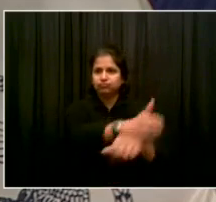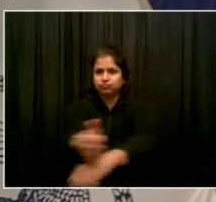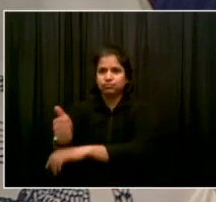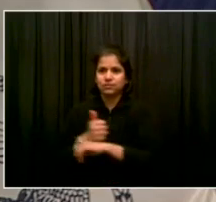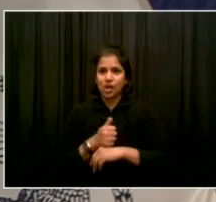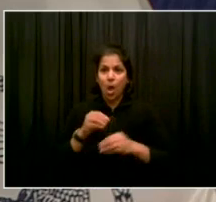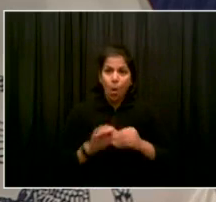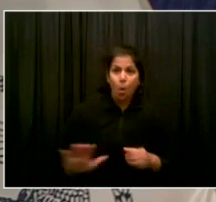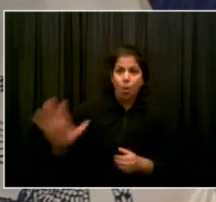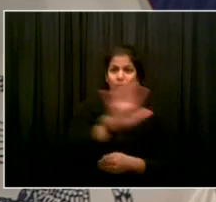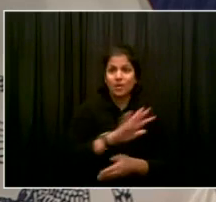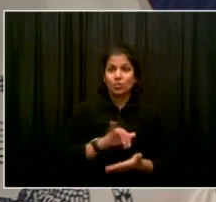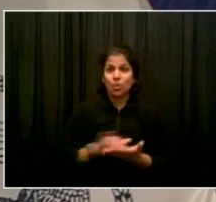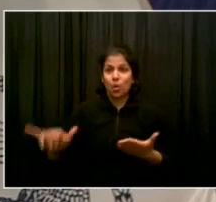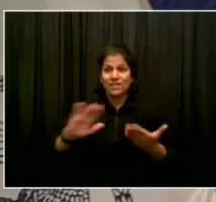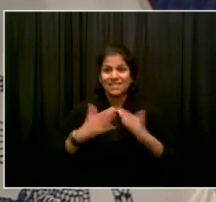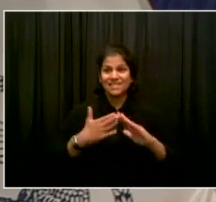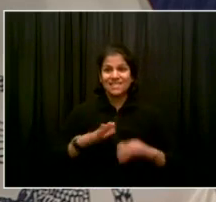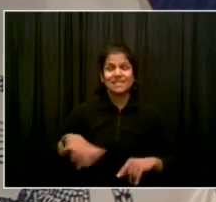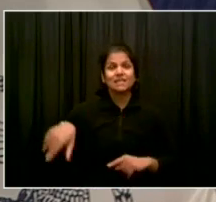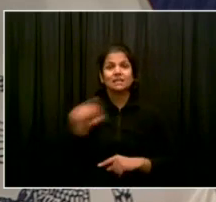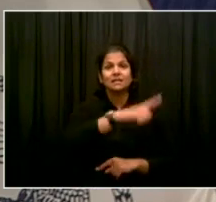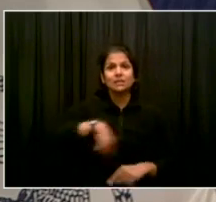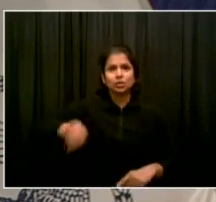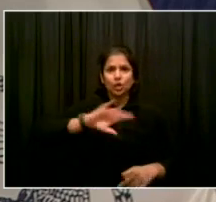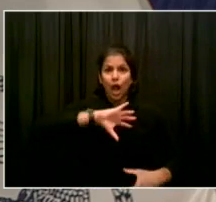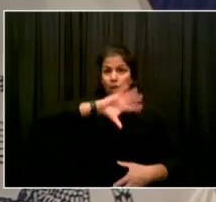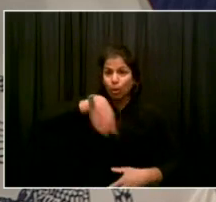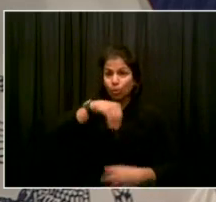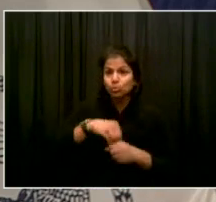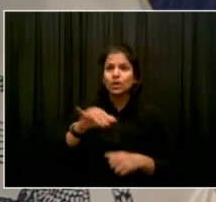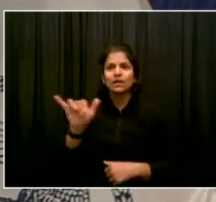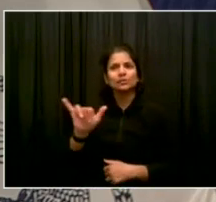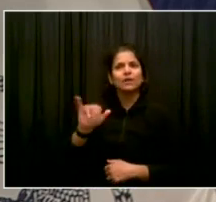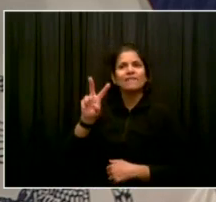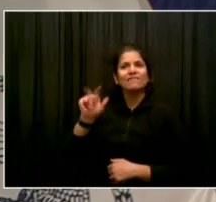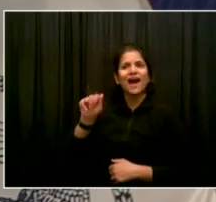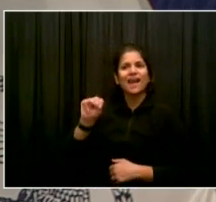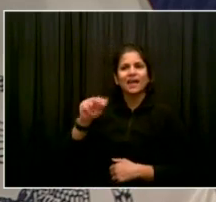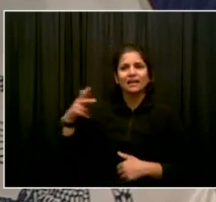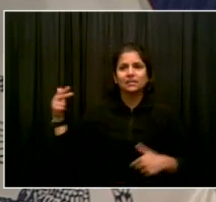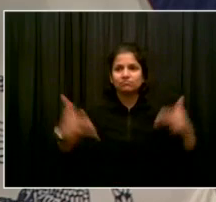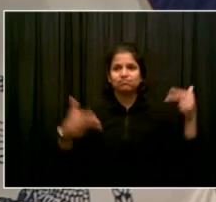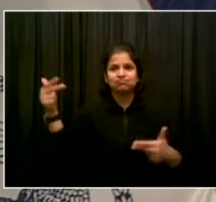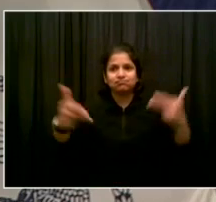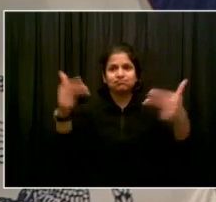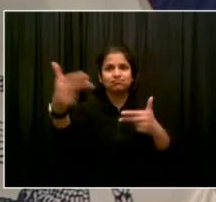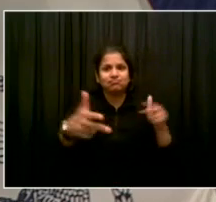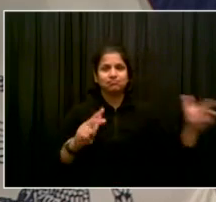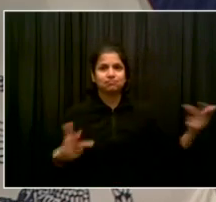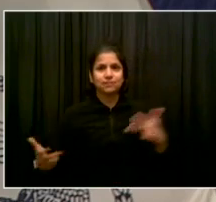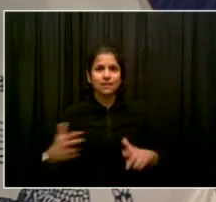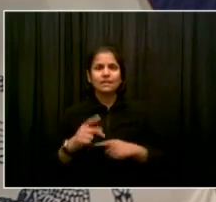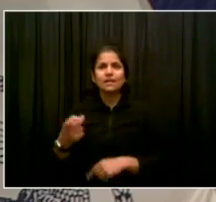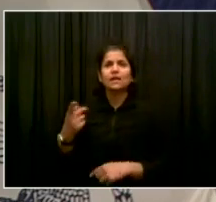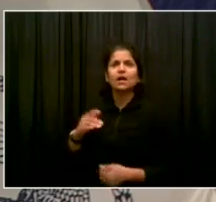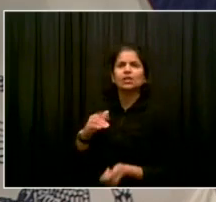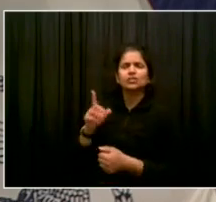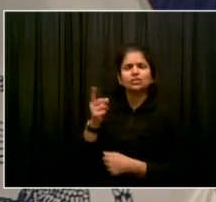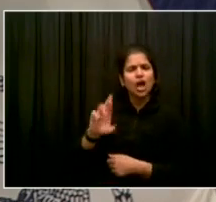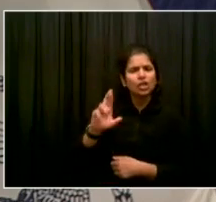site to get that test. Dr. Long, in terms of how you track and how you can confirm and what the latest turnaround times are, what do you